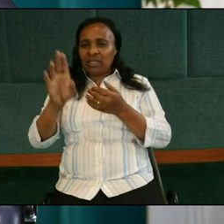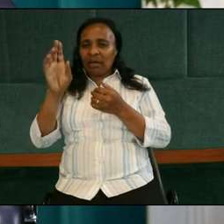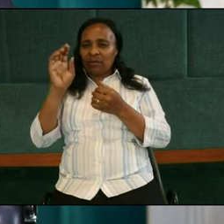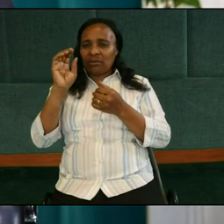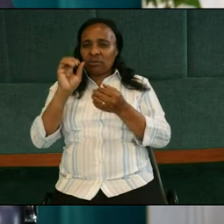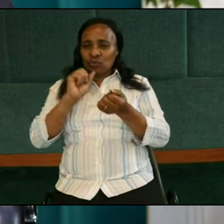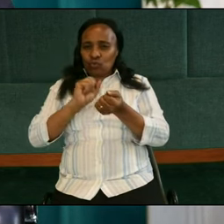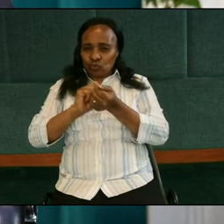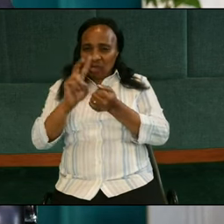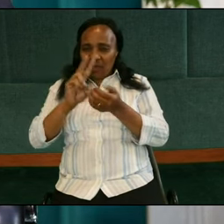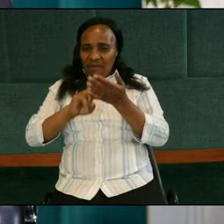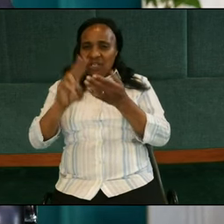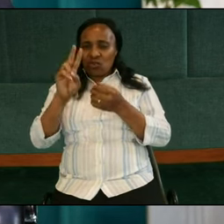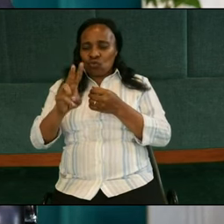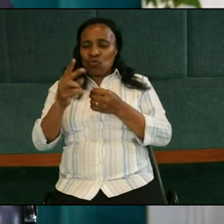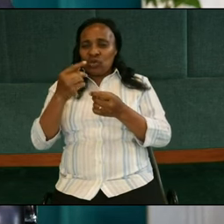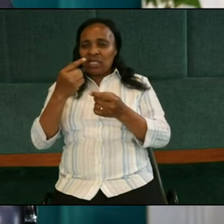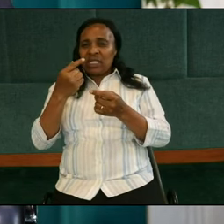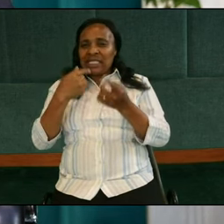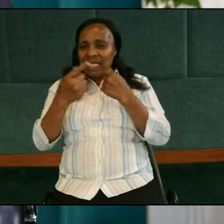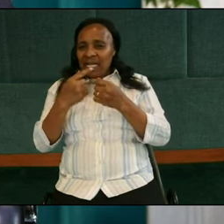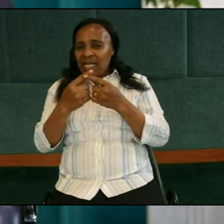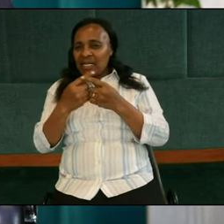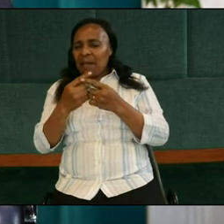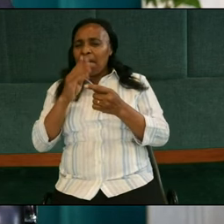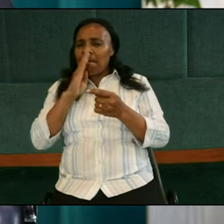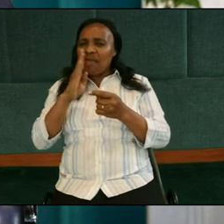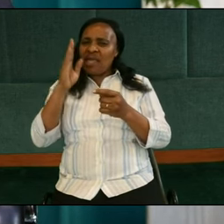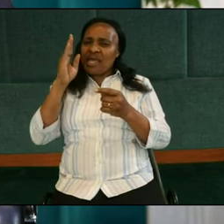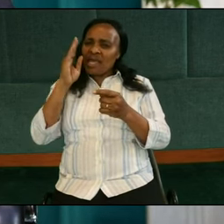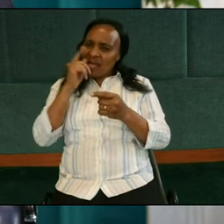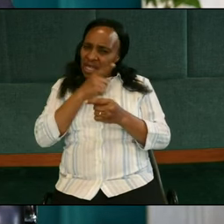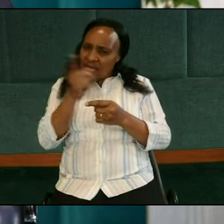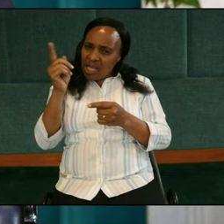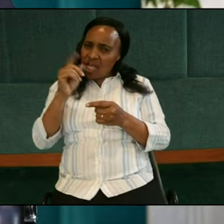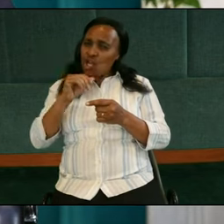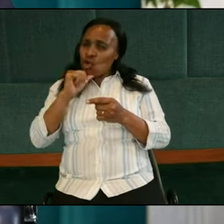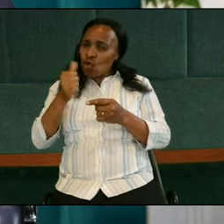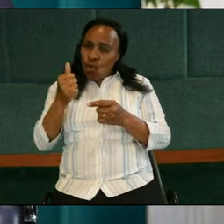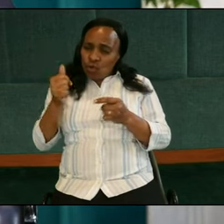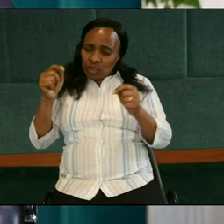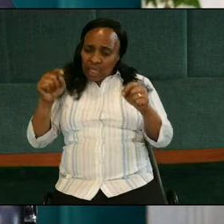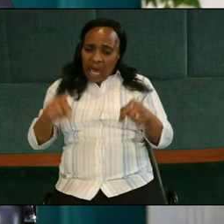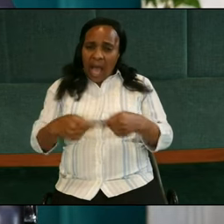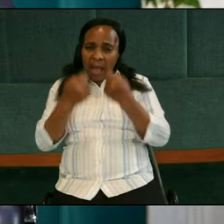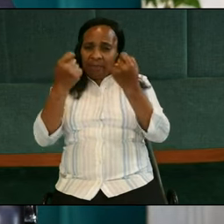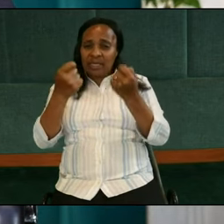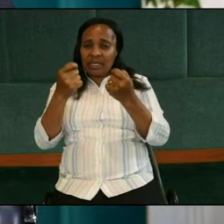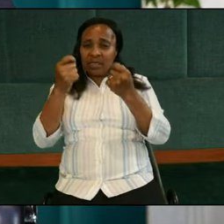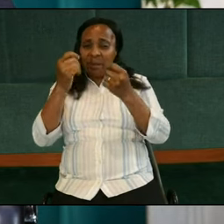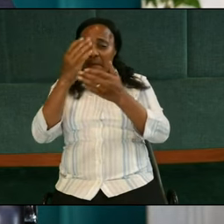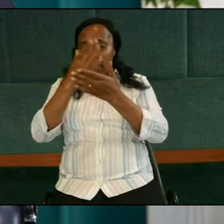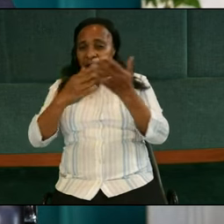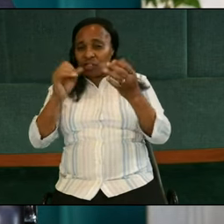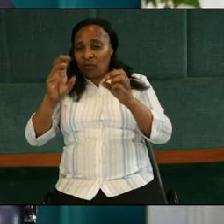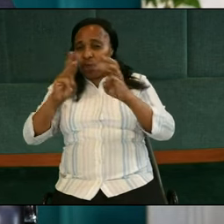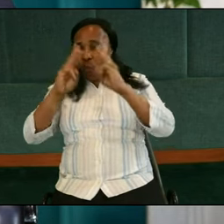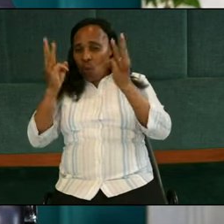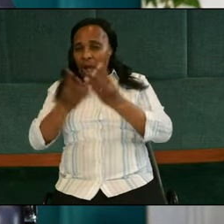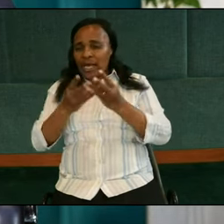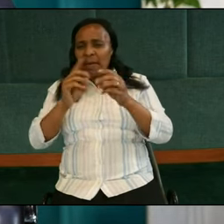that became more of our memory test. And be ye not conformed to the patterns of this world, but be